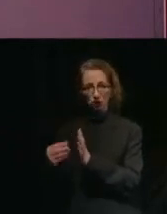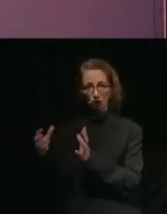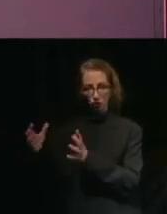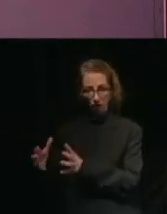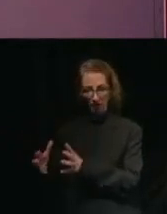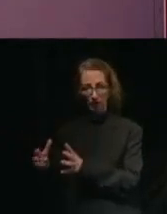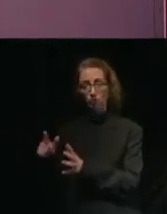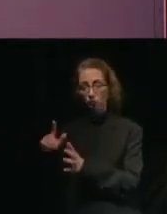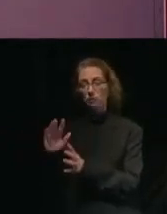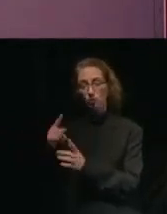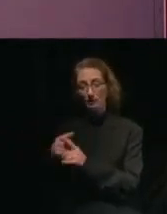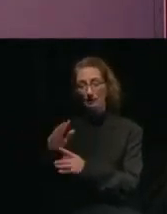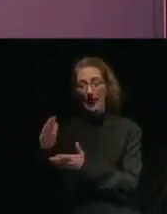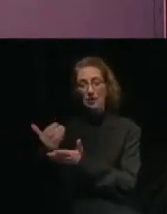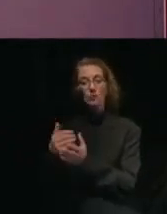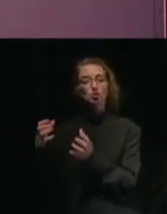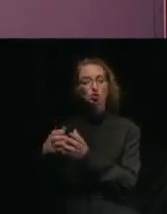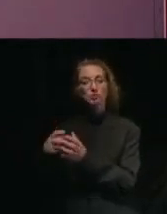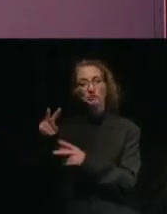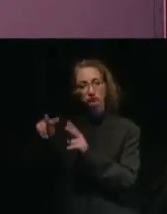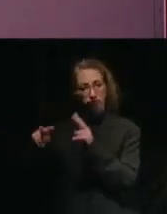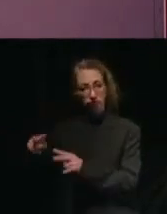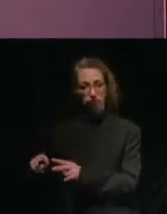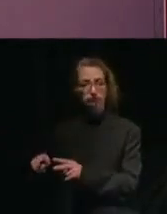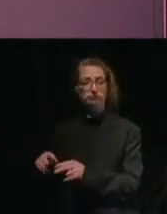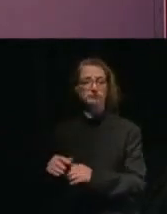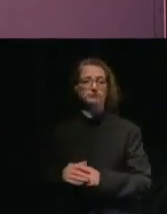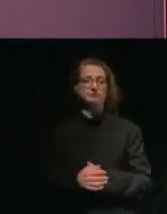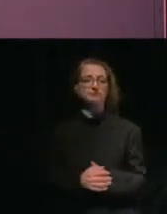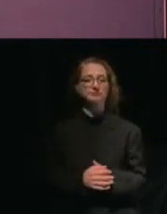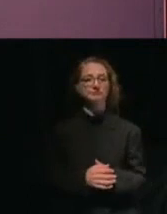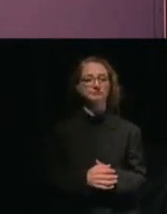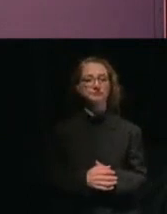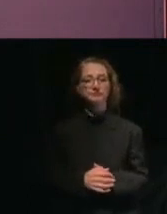also ranged from low to high.